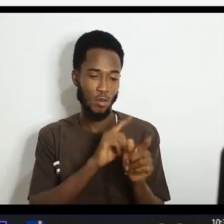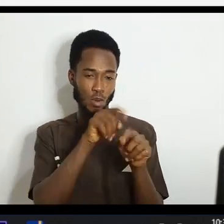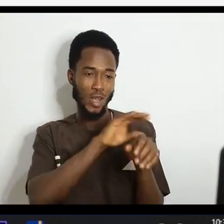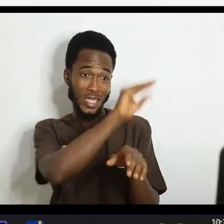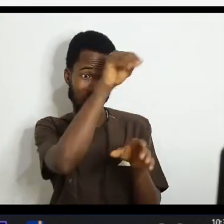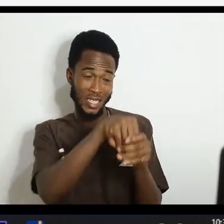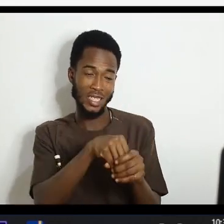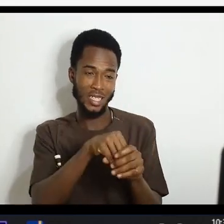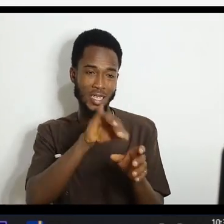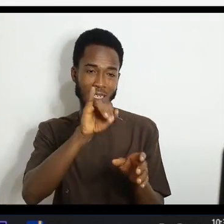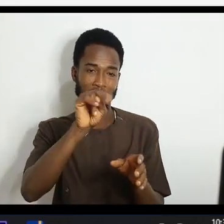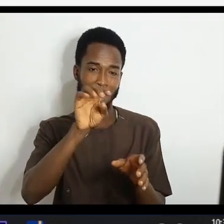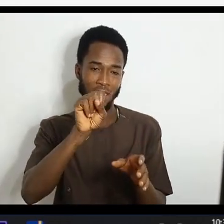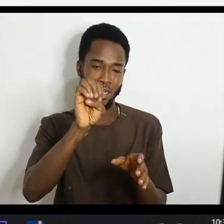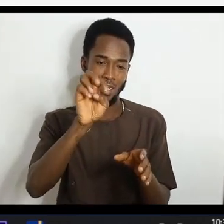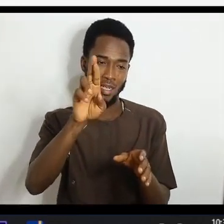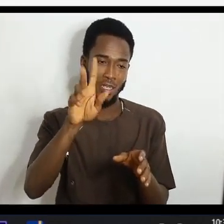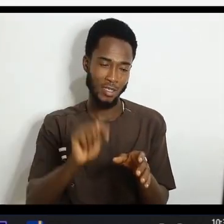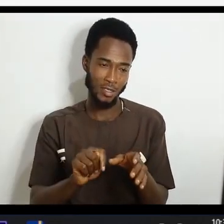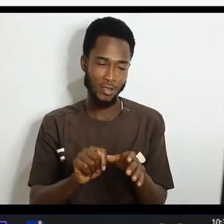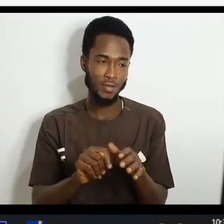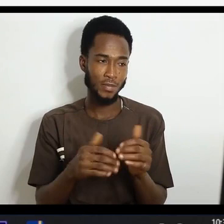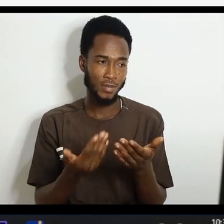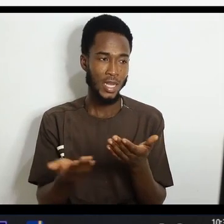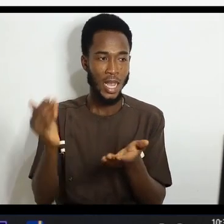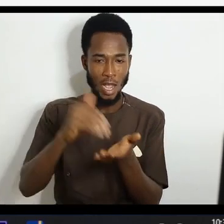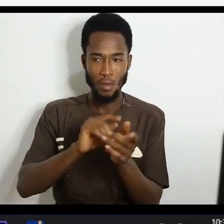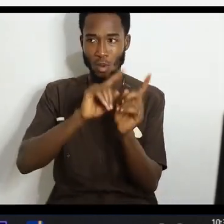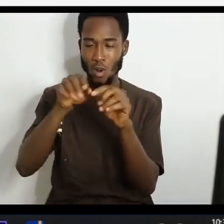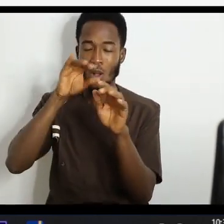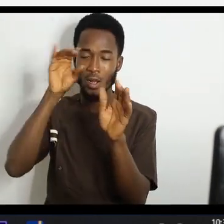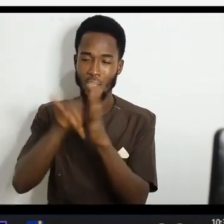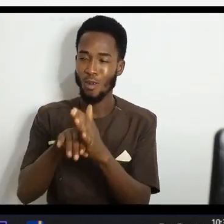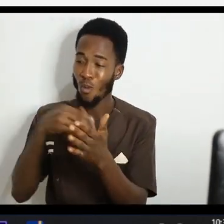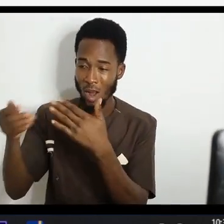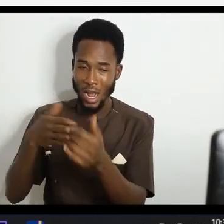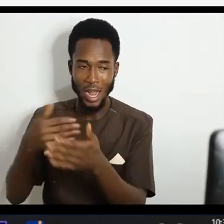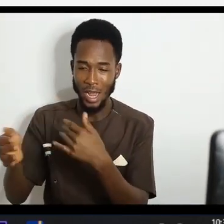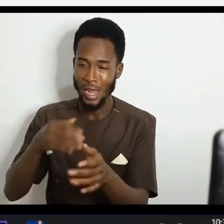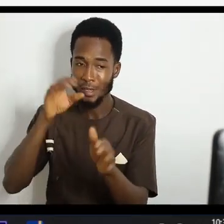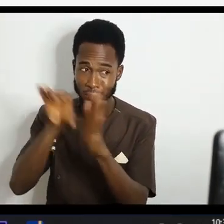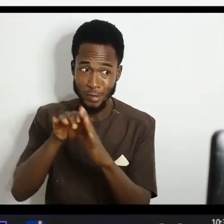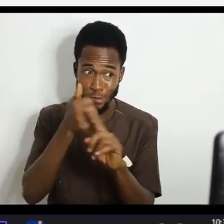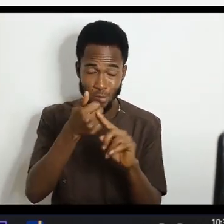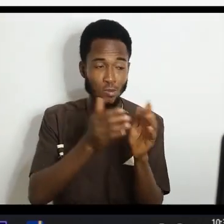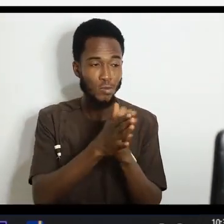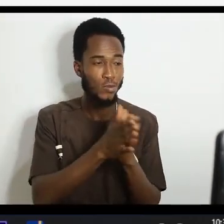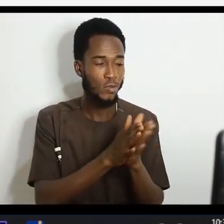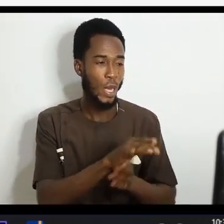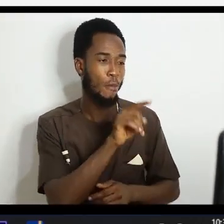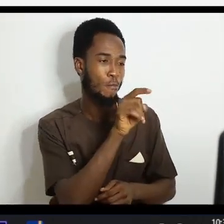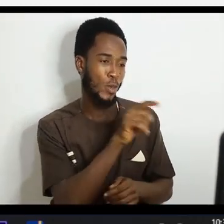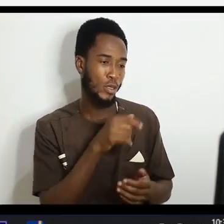click this part, that's pictures, and you select the picture you want to import, then